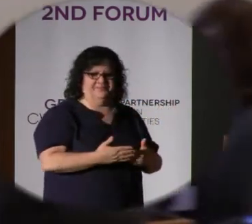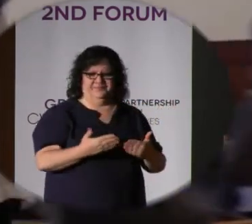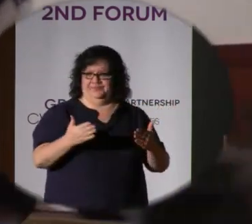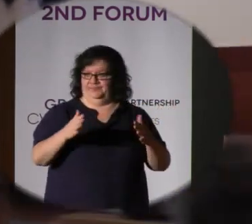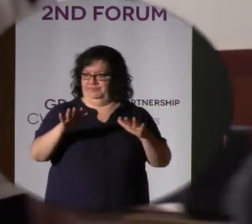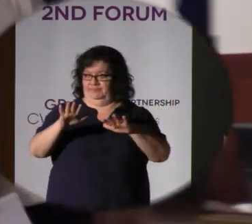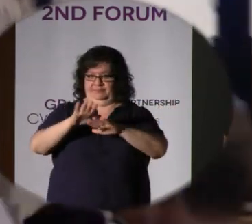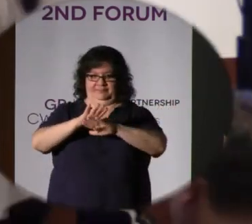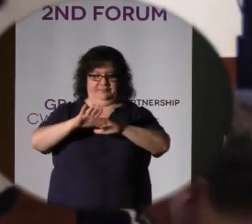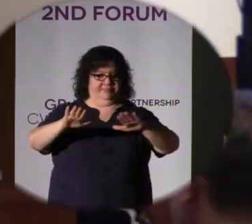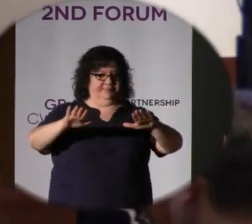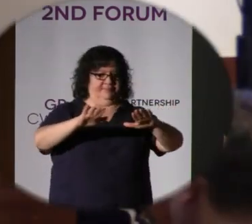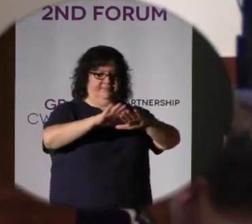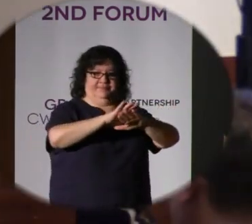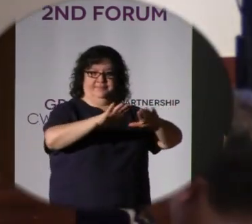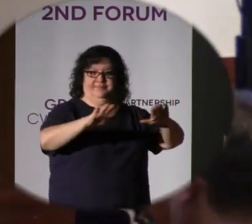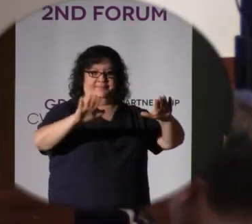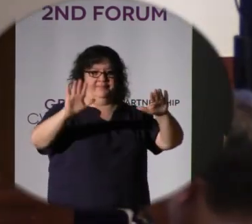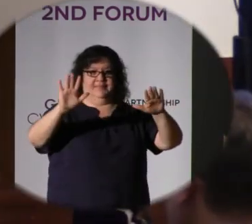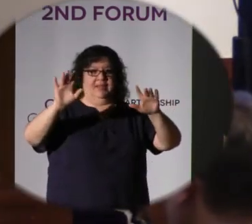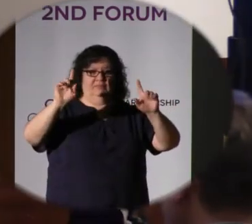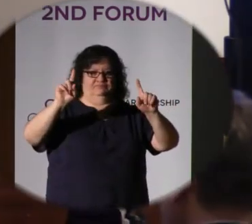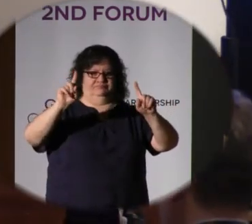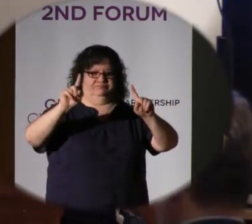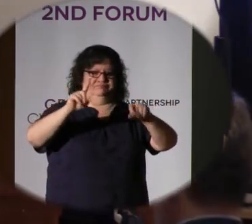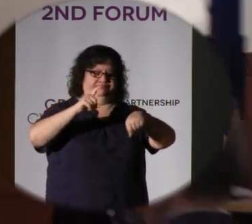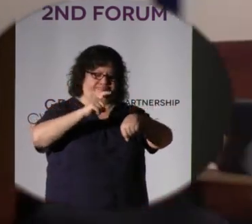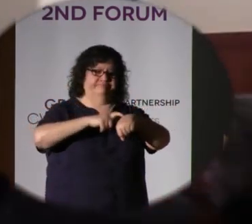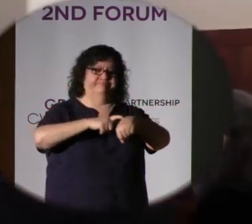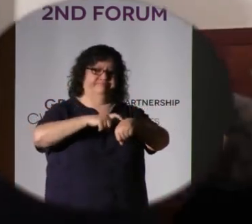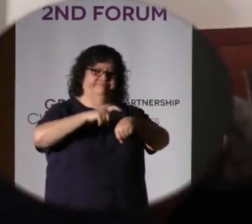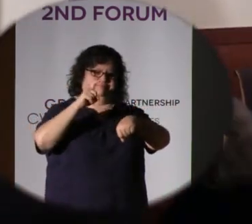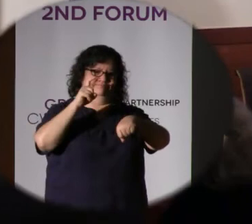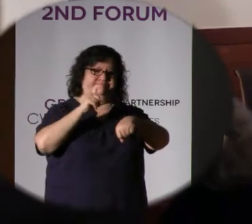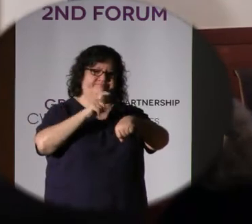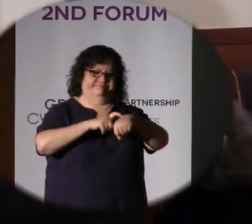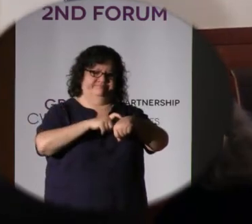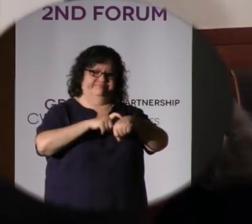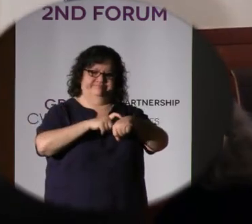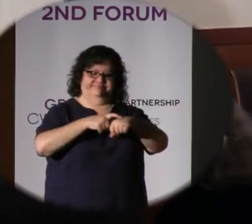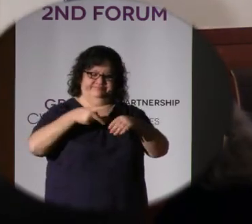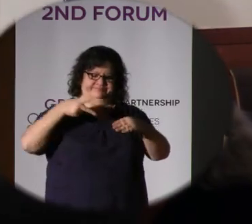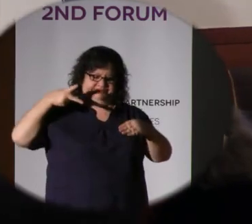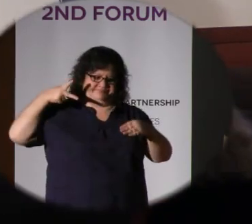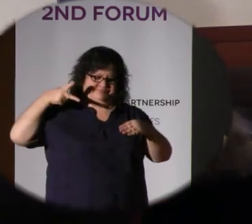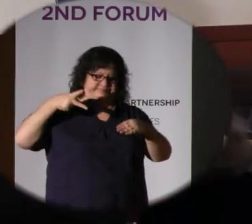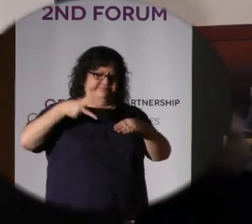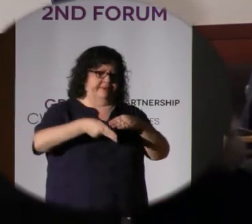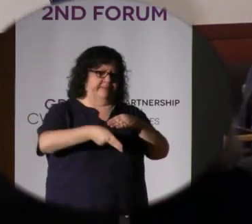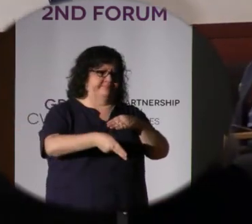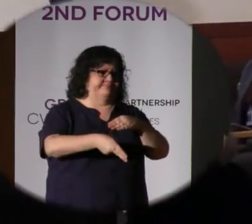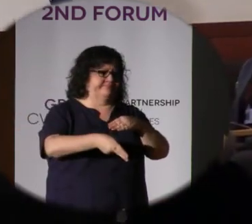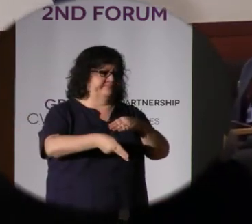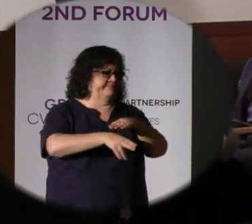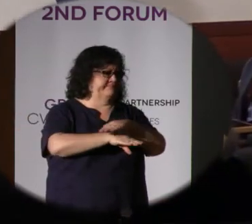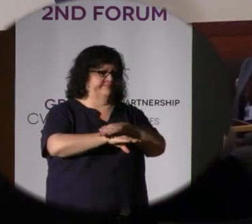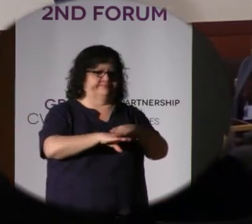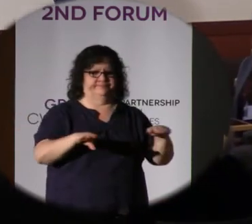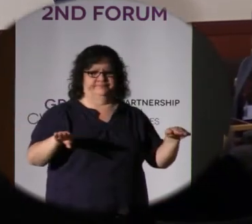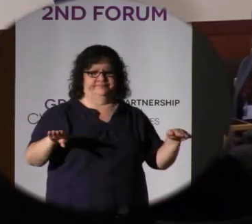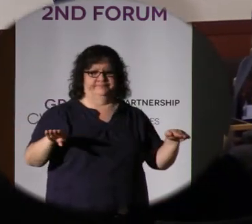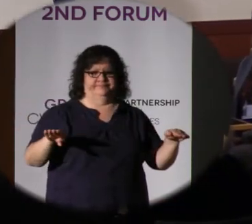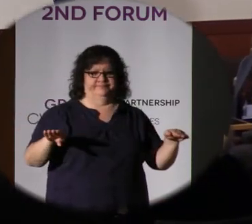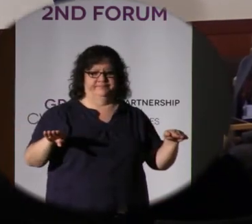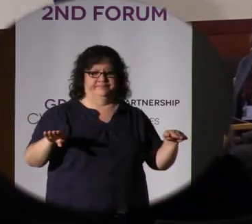see other hands out there, but my task is to end on time, relatively on time. Just in